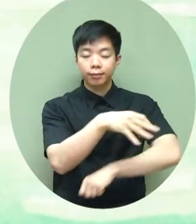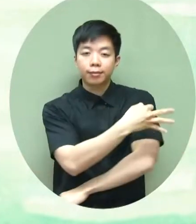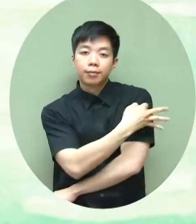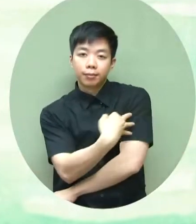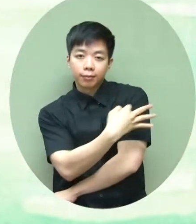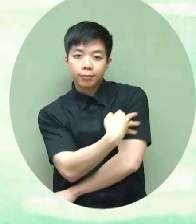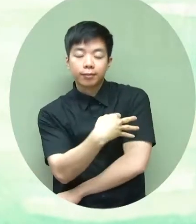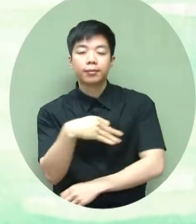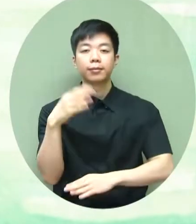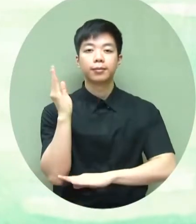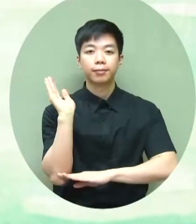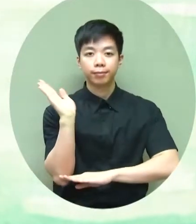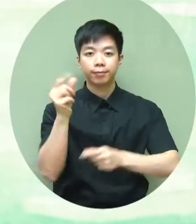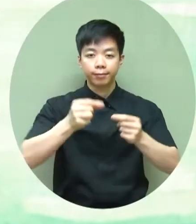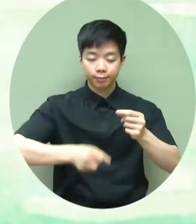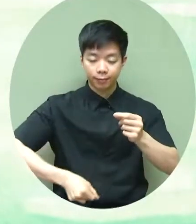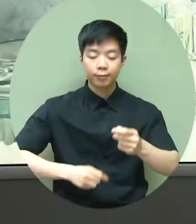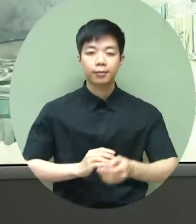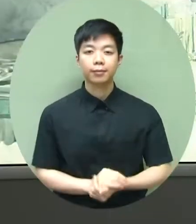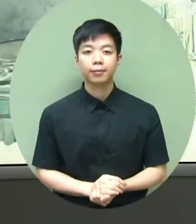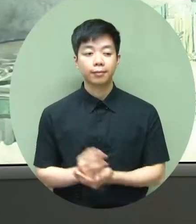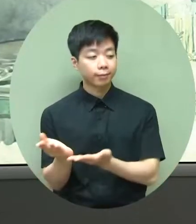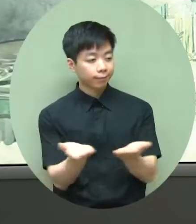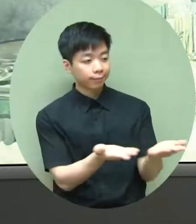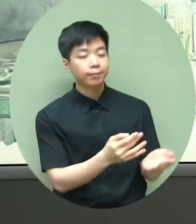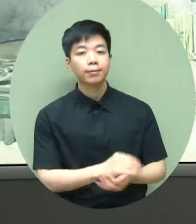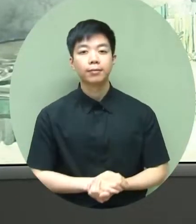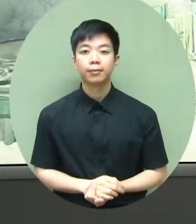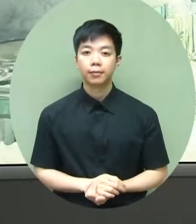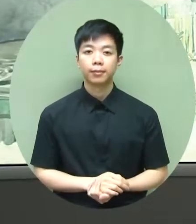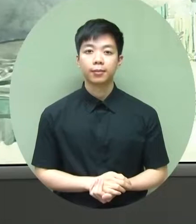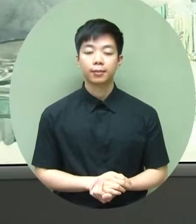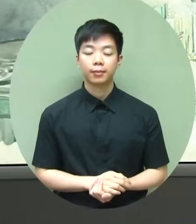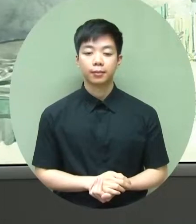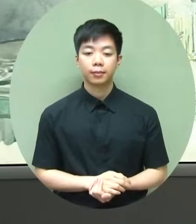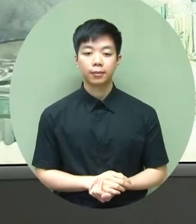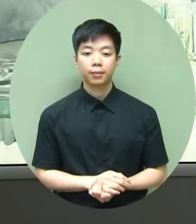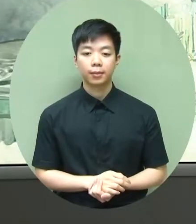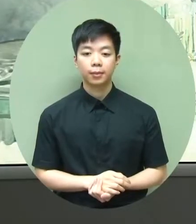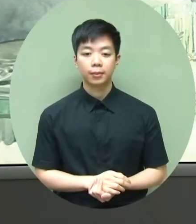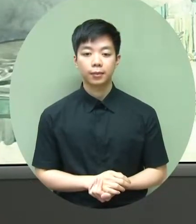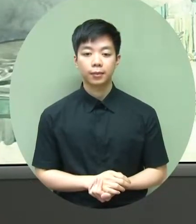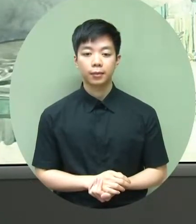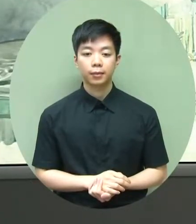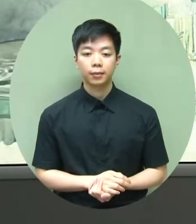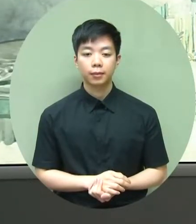Kam, CEO of MTR, to give us a detailed explanation. Thank you.